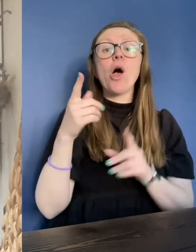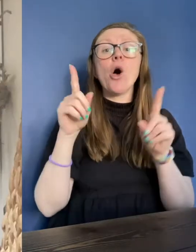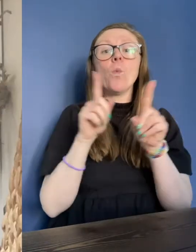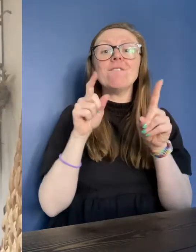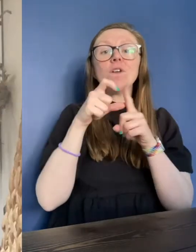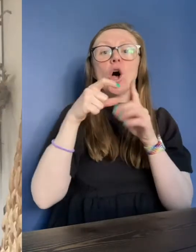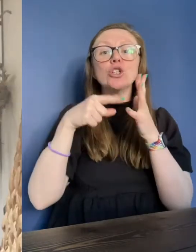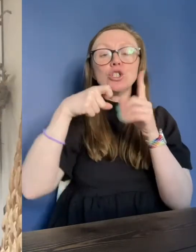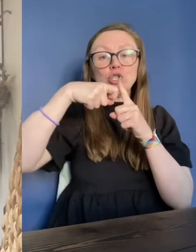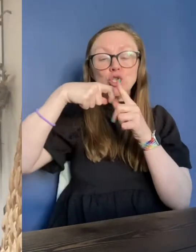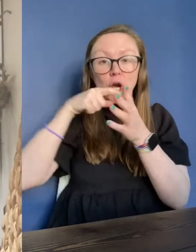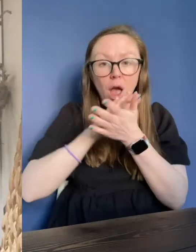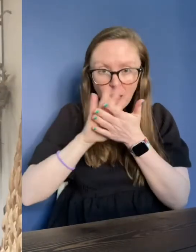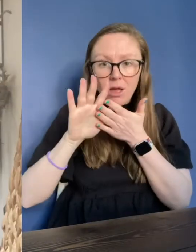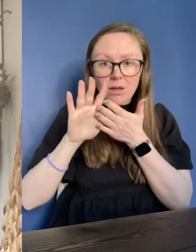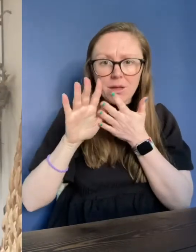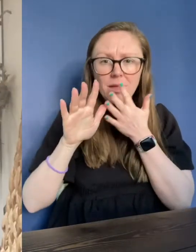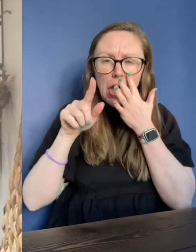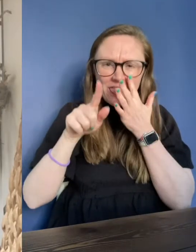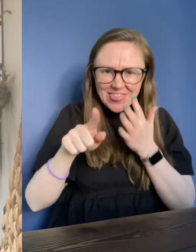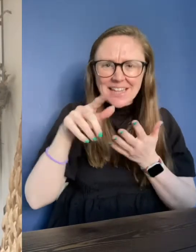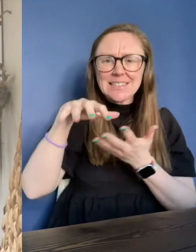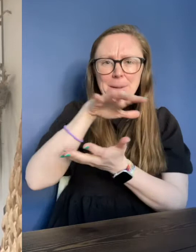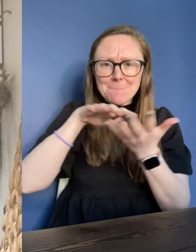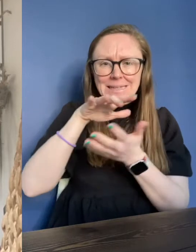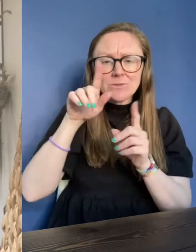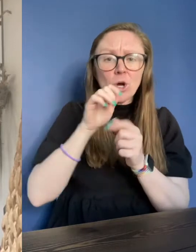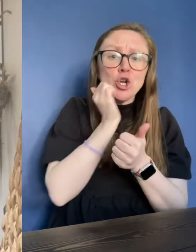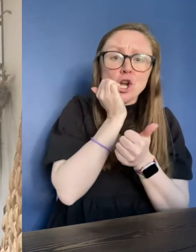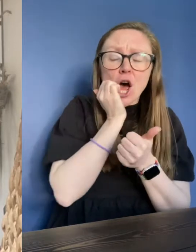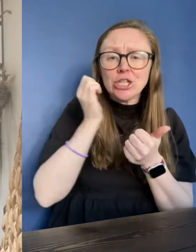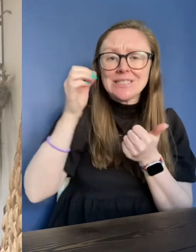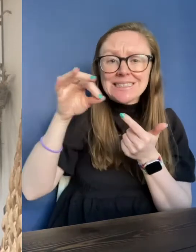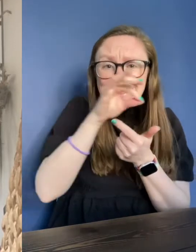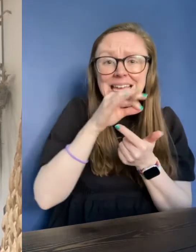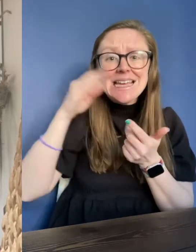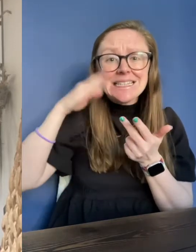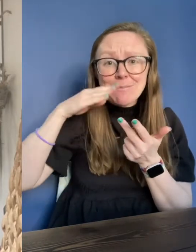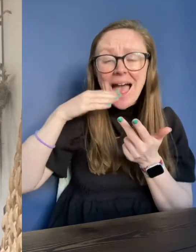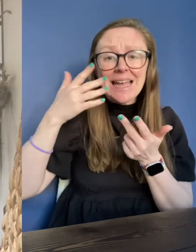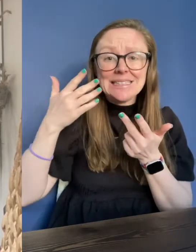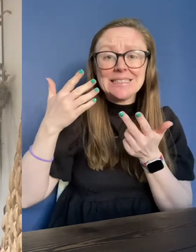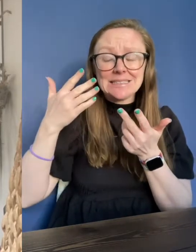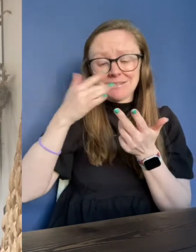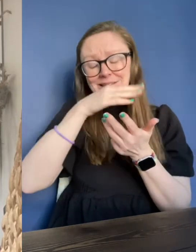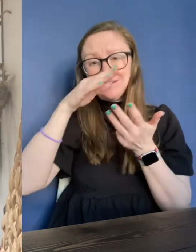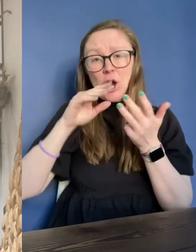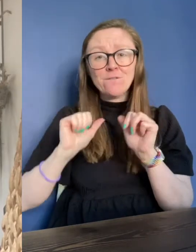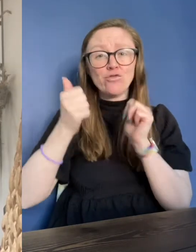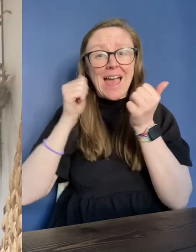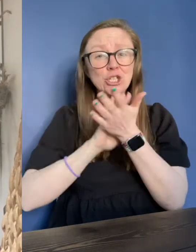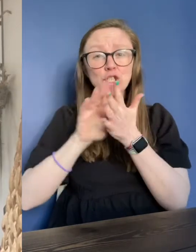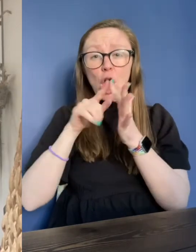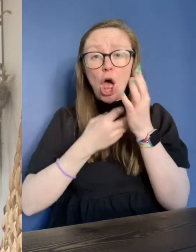blend, which is a mix of nuts, seeds, spices and fresh